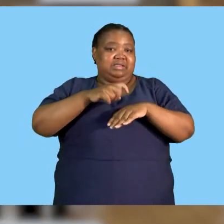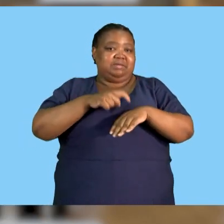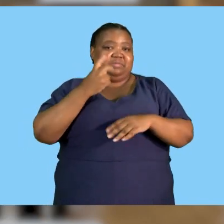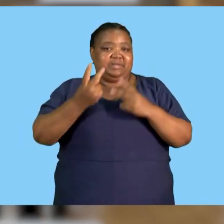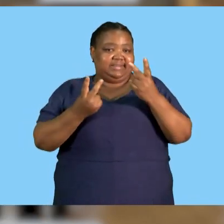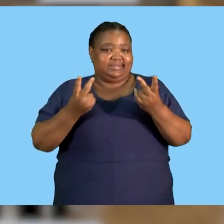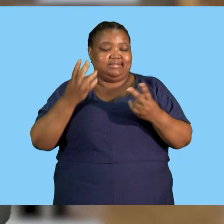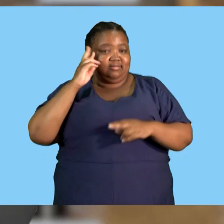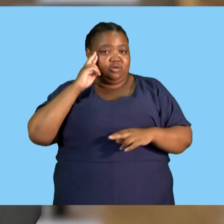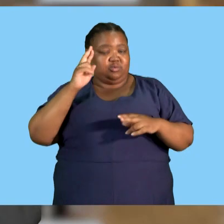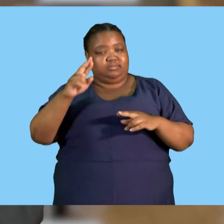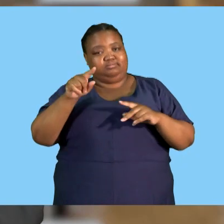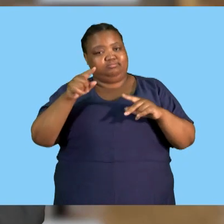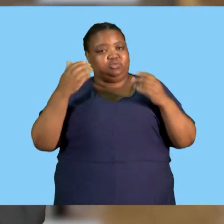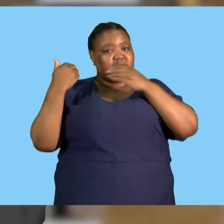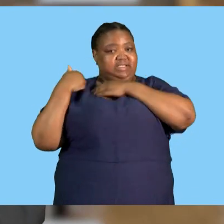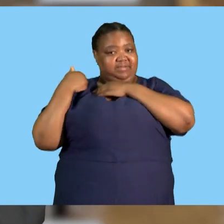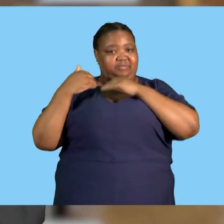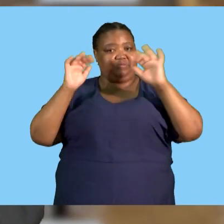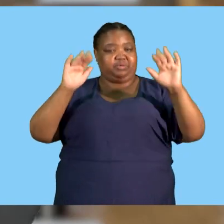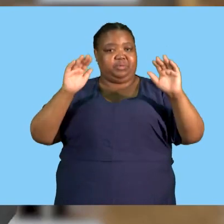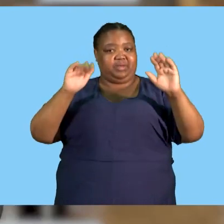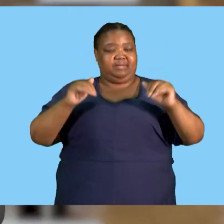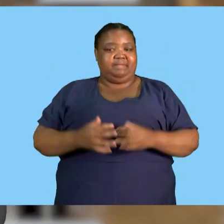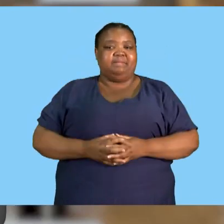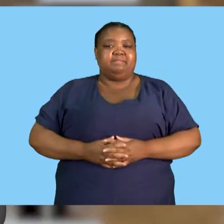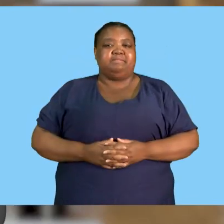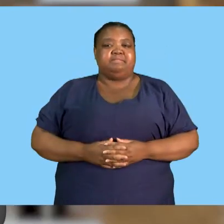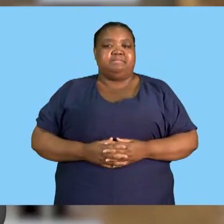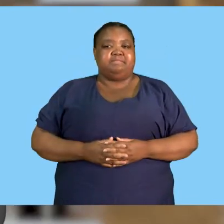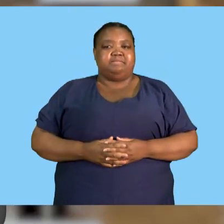us today. Hope to see you next time. Remember to stay safe and